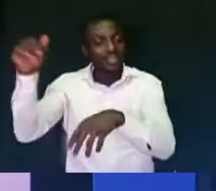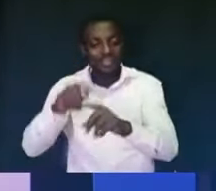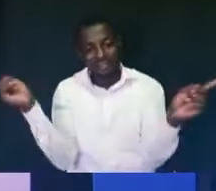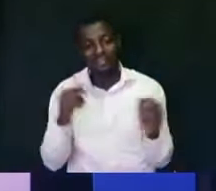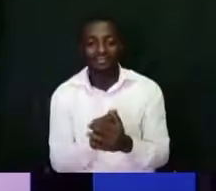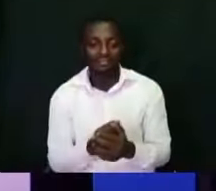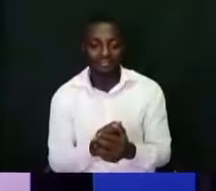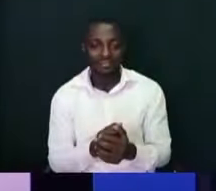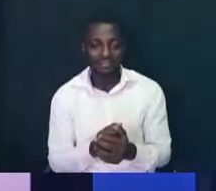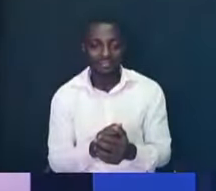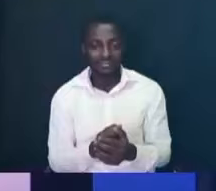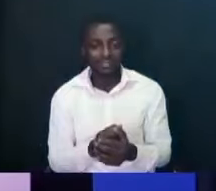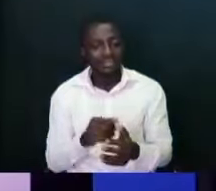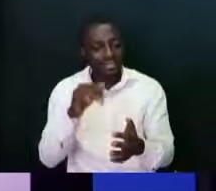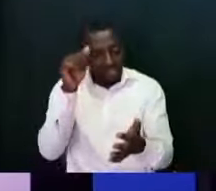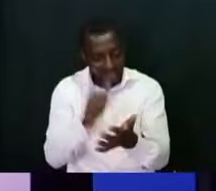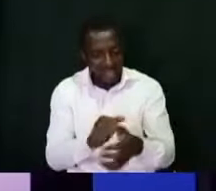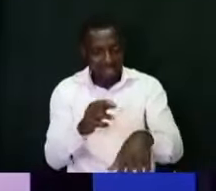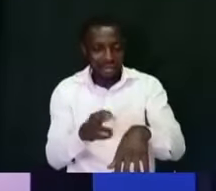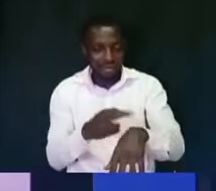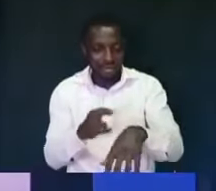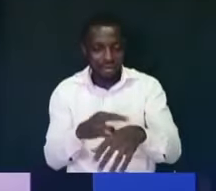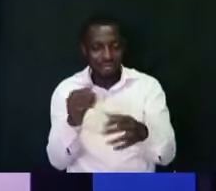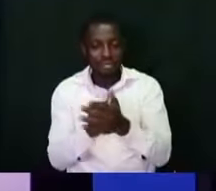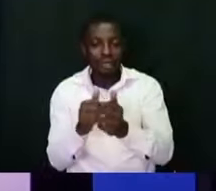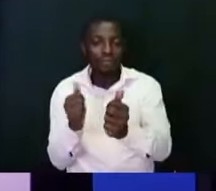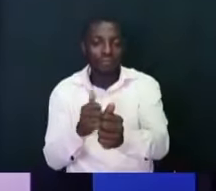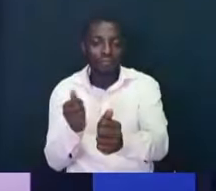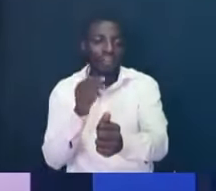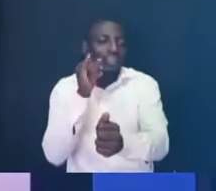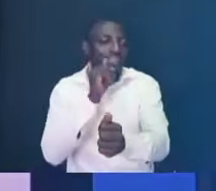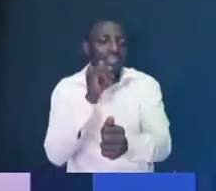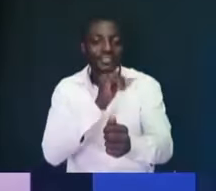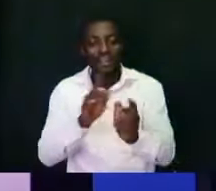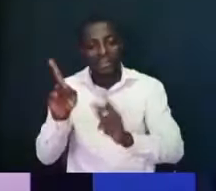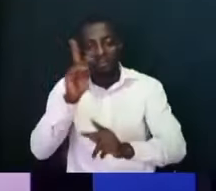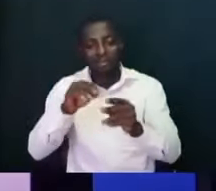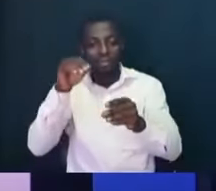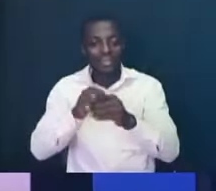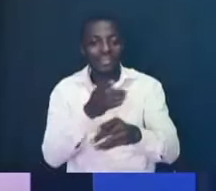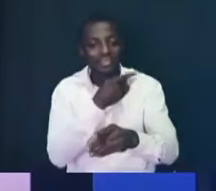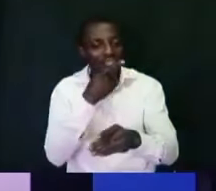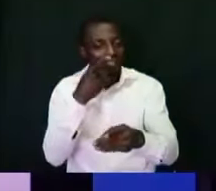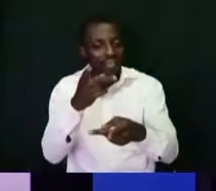You see, this is the very rock that accompanied the Israelites in the wilderness.